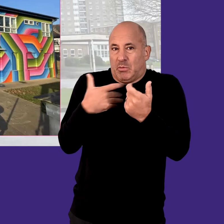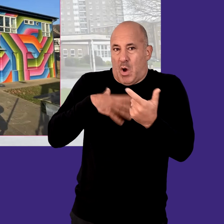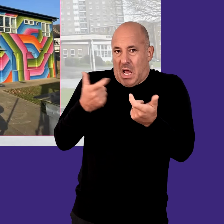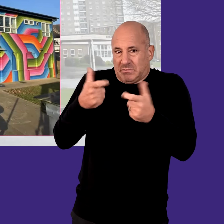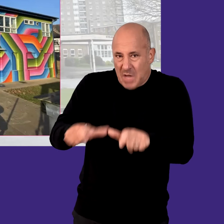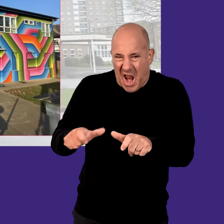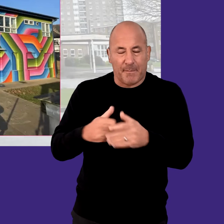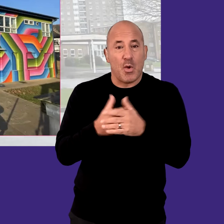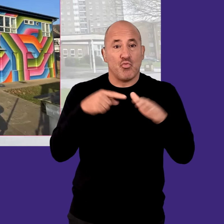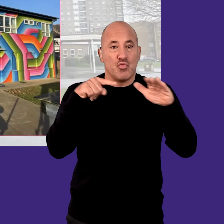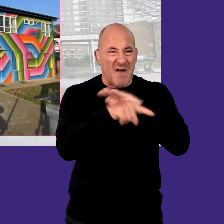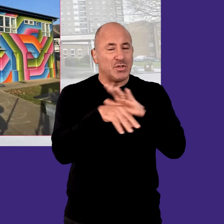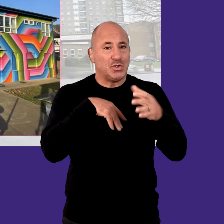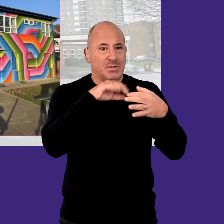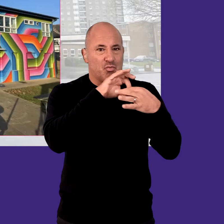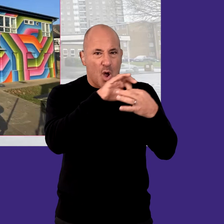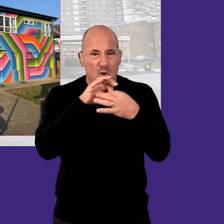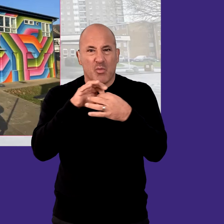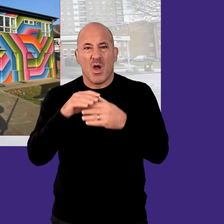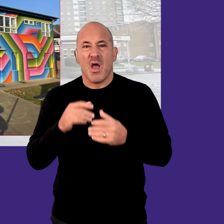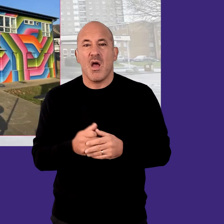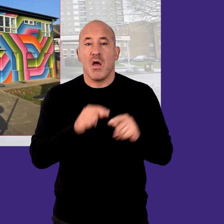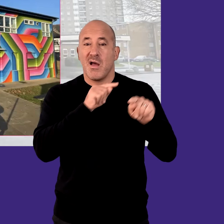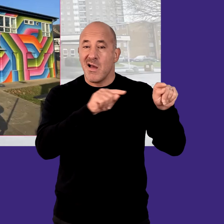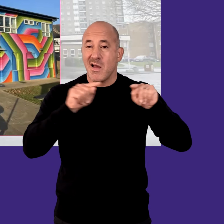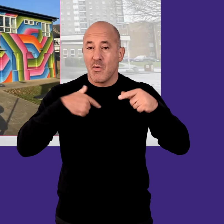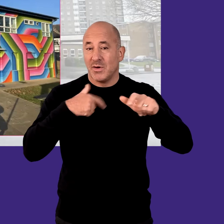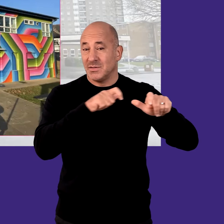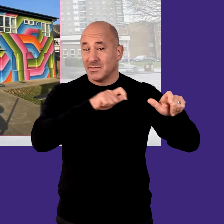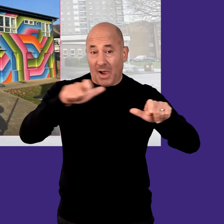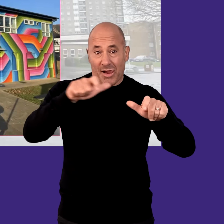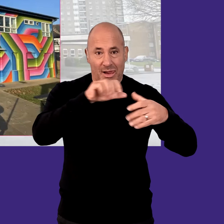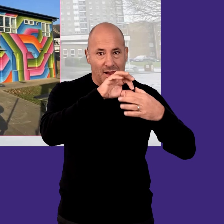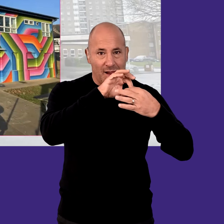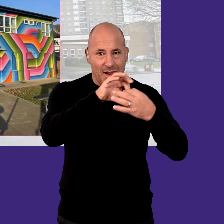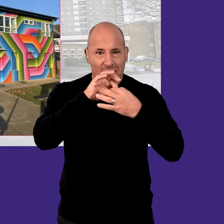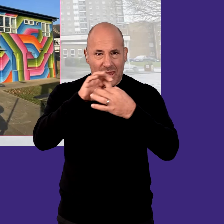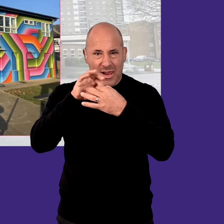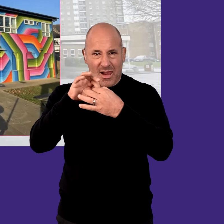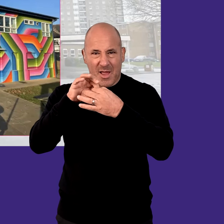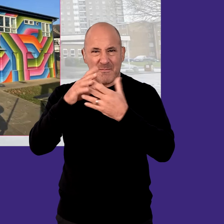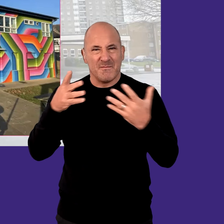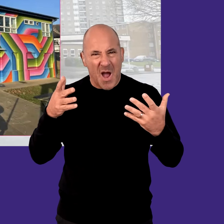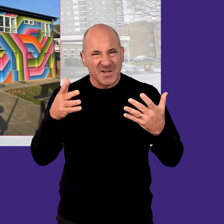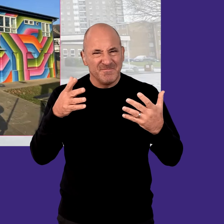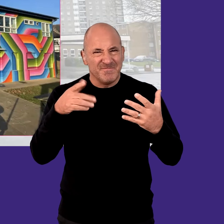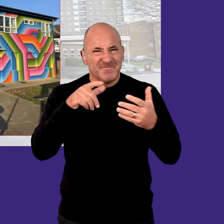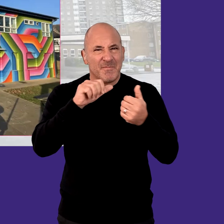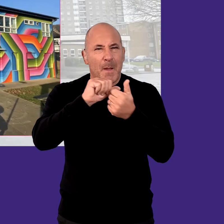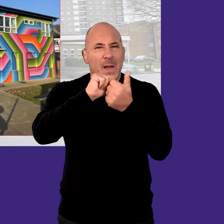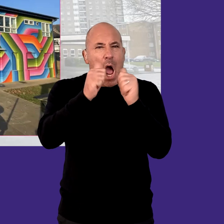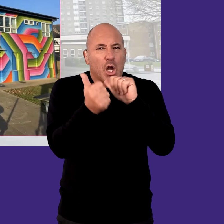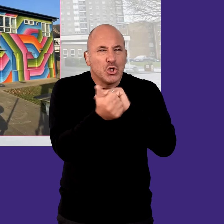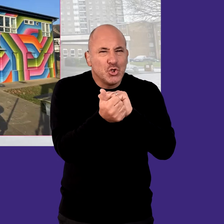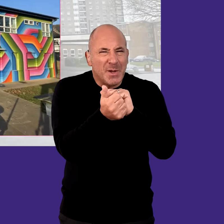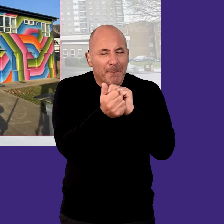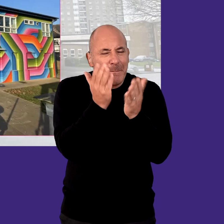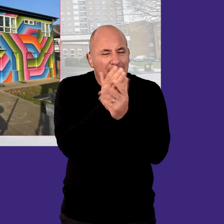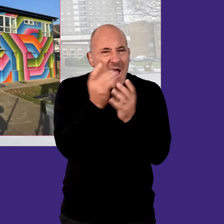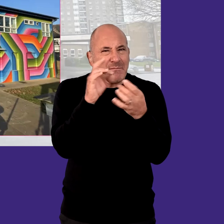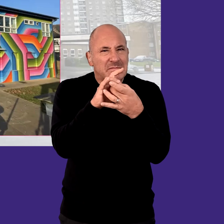the Deaf Society, the Quaker House, the asylum seekers and refugees. And although we're still working with those people, we're just not